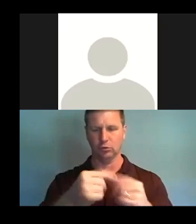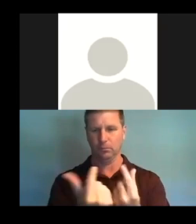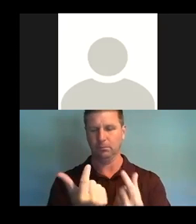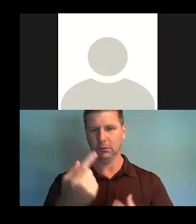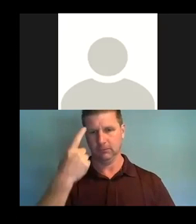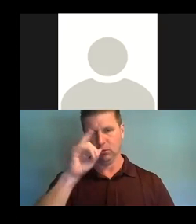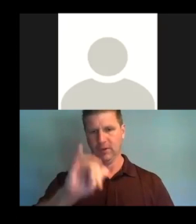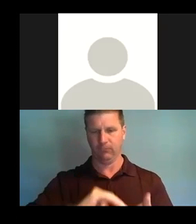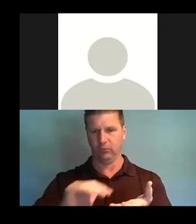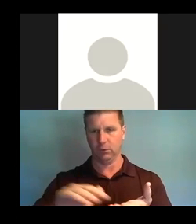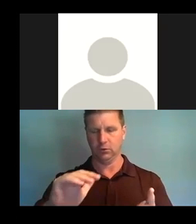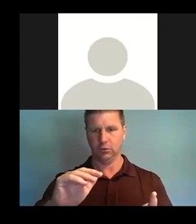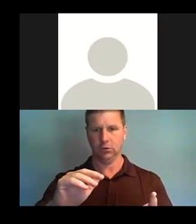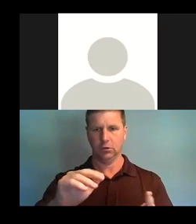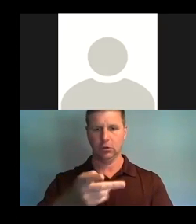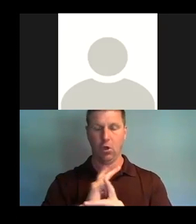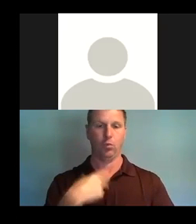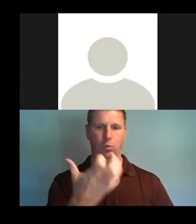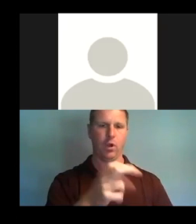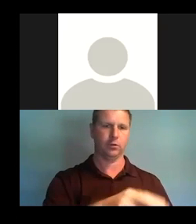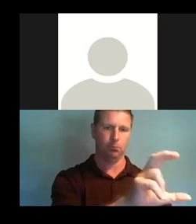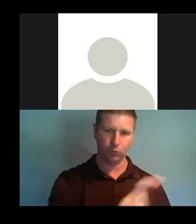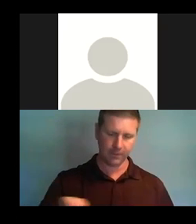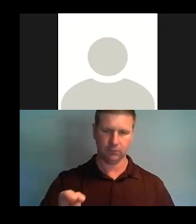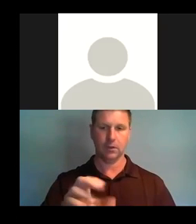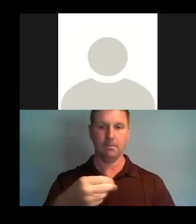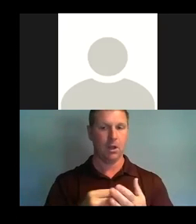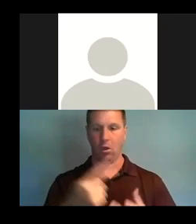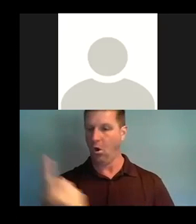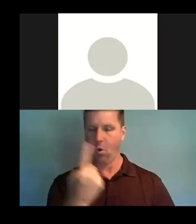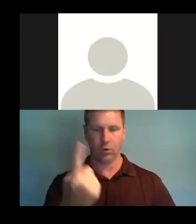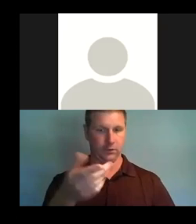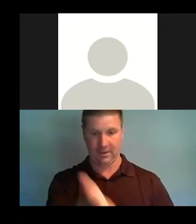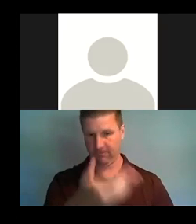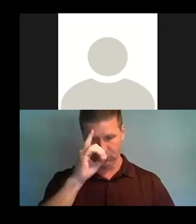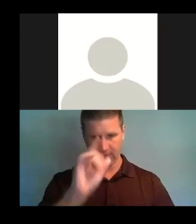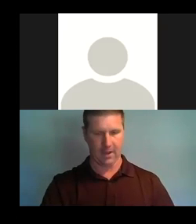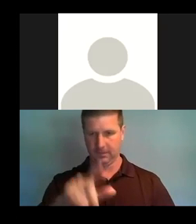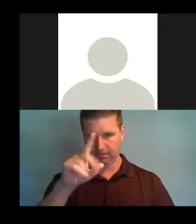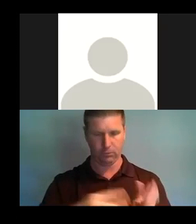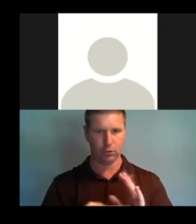so we just like to move that money over. It is the money that's always existed for this purpose.